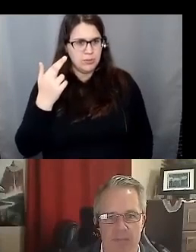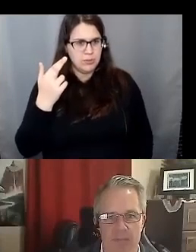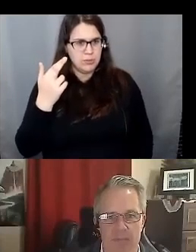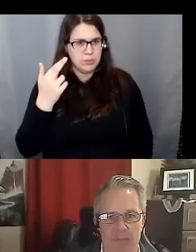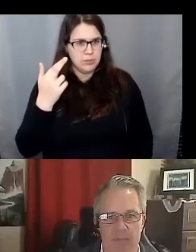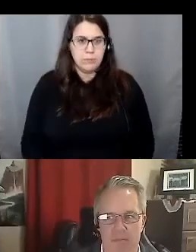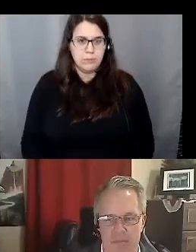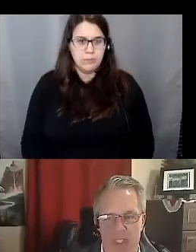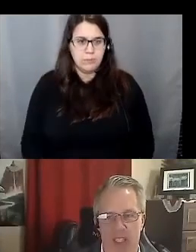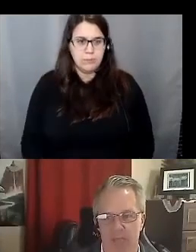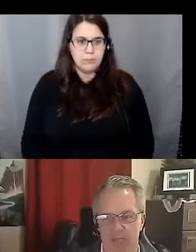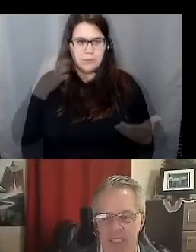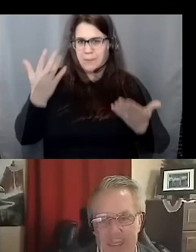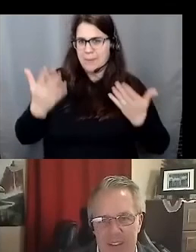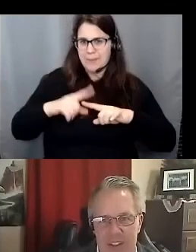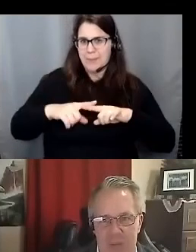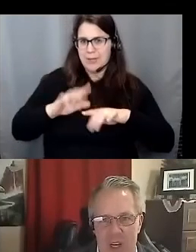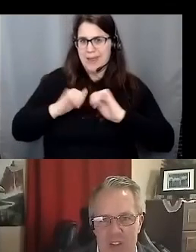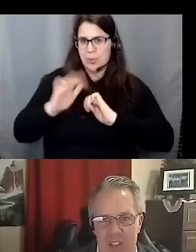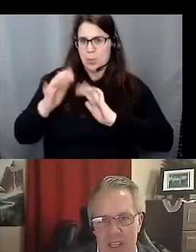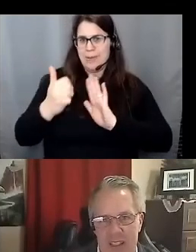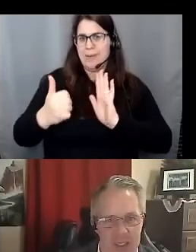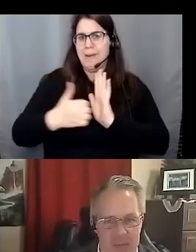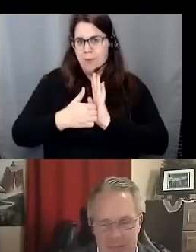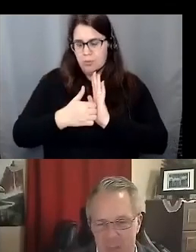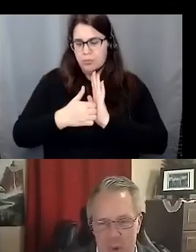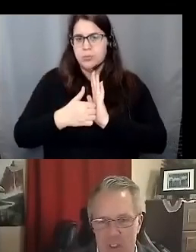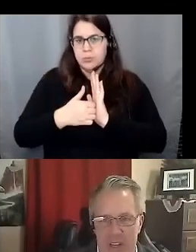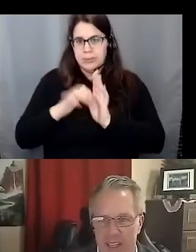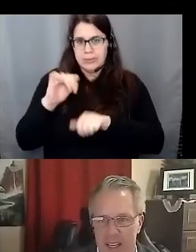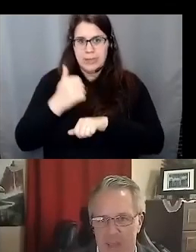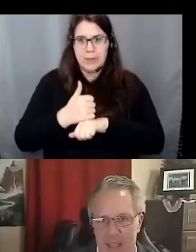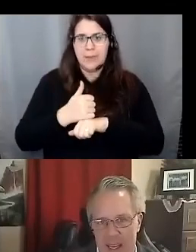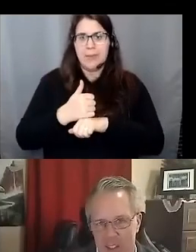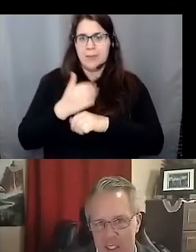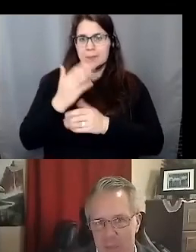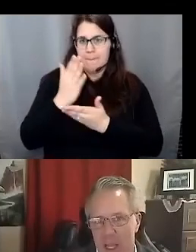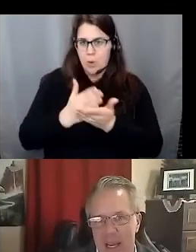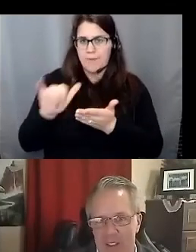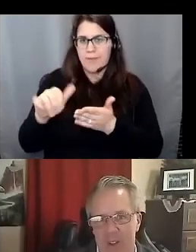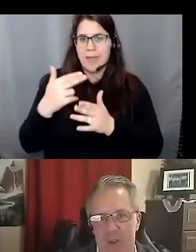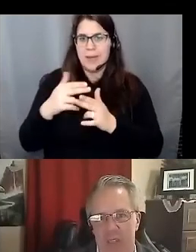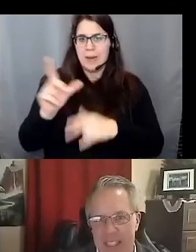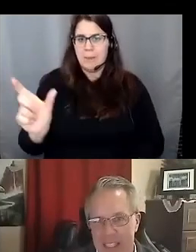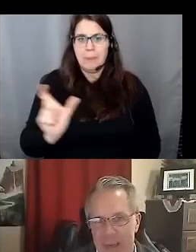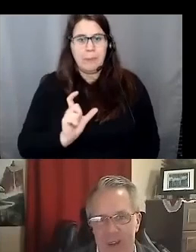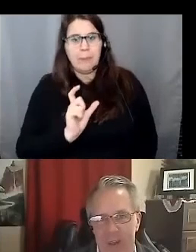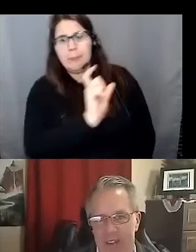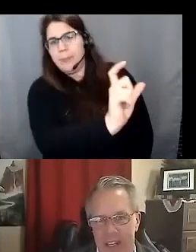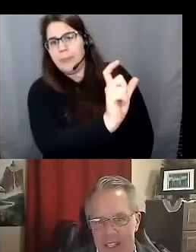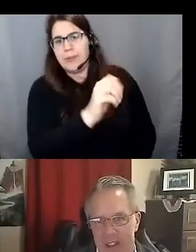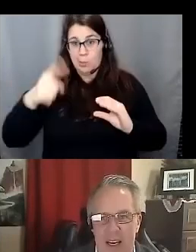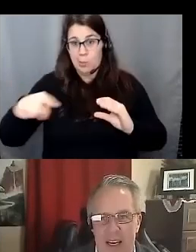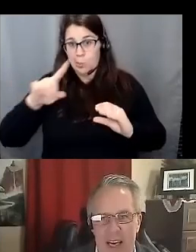middle name. Okay. Yeah, I think, you know, and I'm not a user of the system, and as far as getting emails as often as everyone else